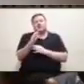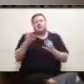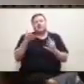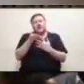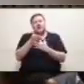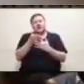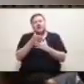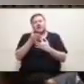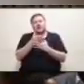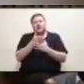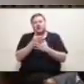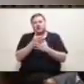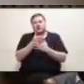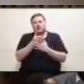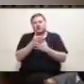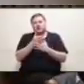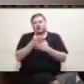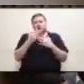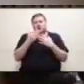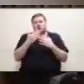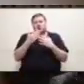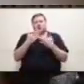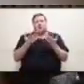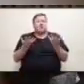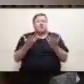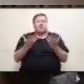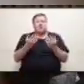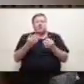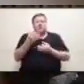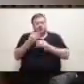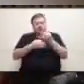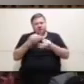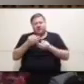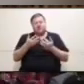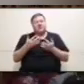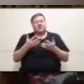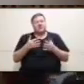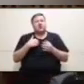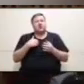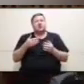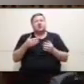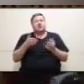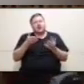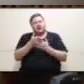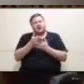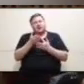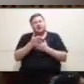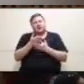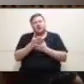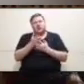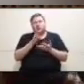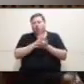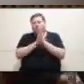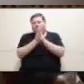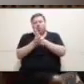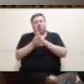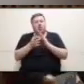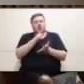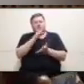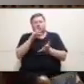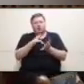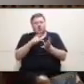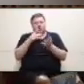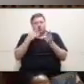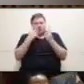interventions. You'd forgive me if you had indicated in your briefing, but what interventions are designed for this disastrous situation we see in front of